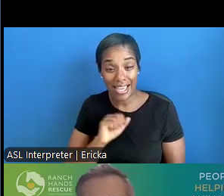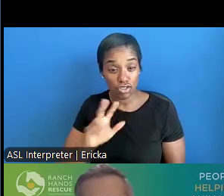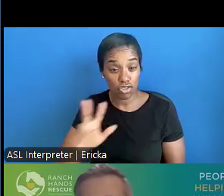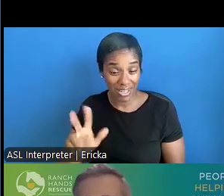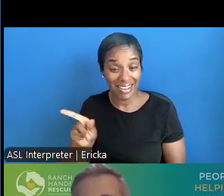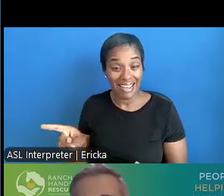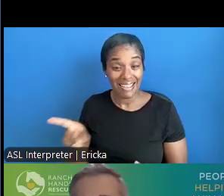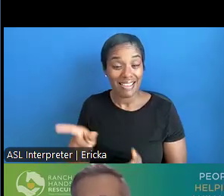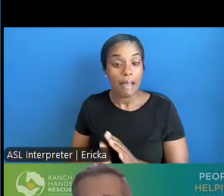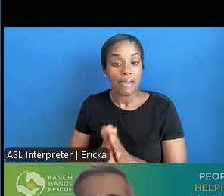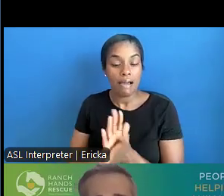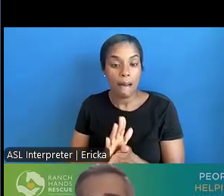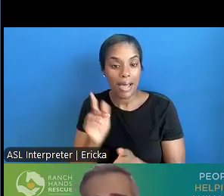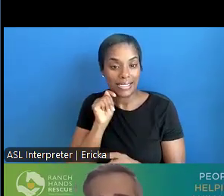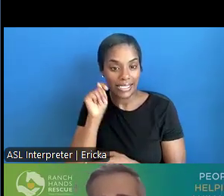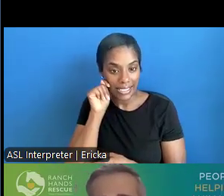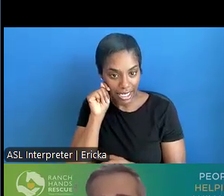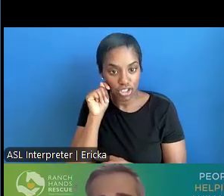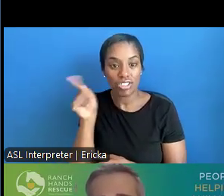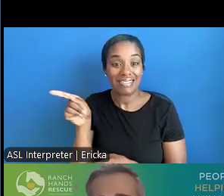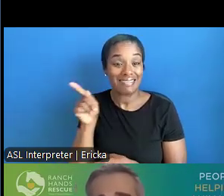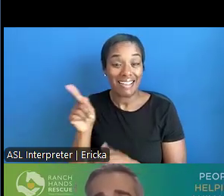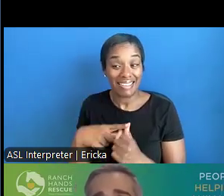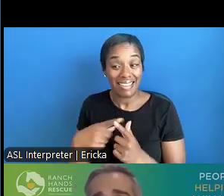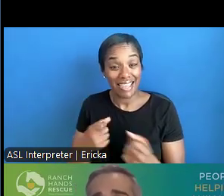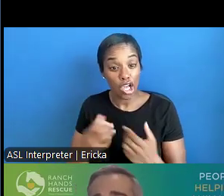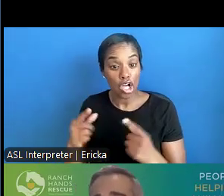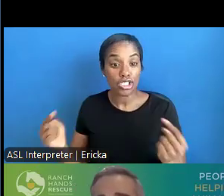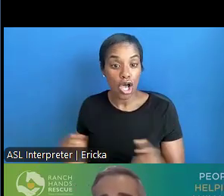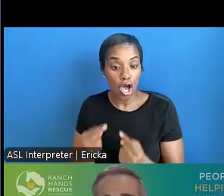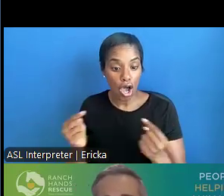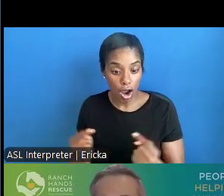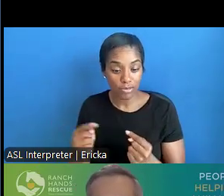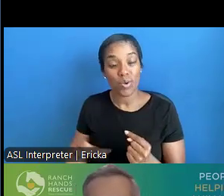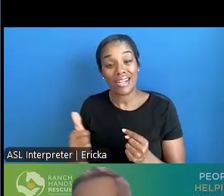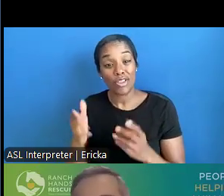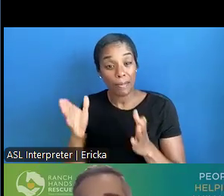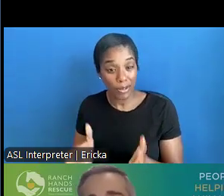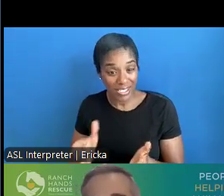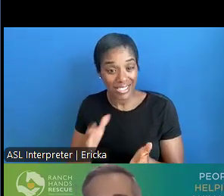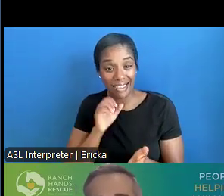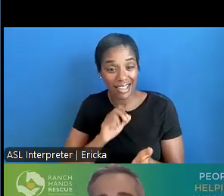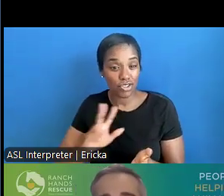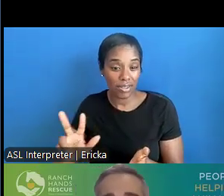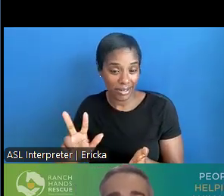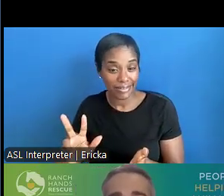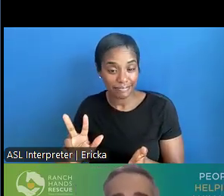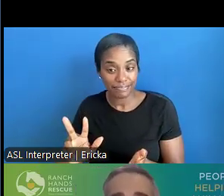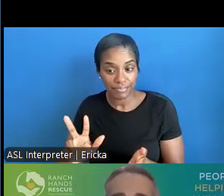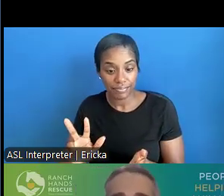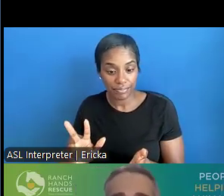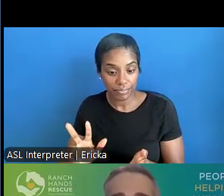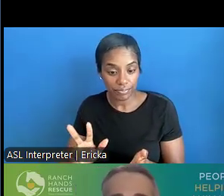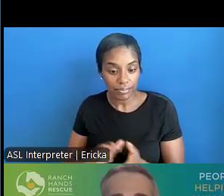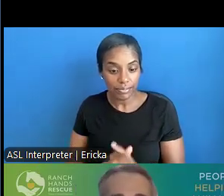teenager to then perpetrate against somebody else at the age of 3, who somebody else is a 3-year-old, and they reach